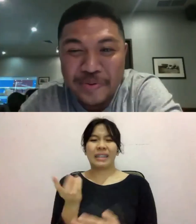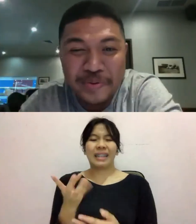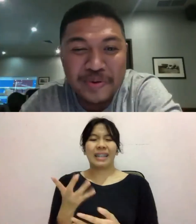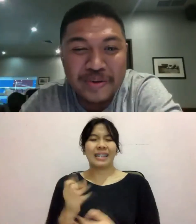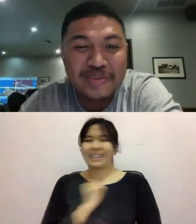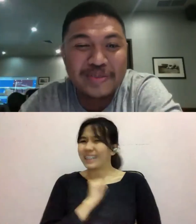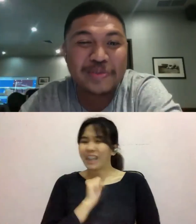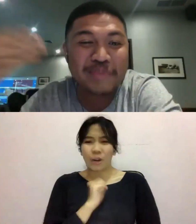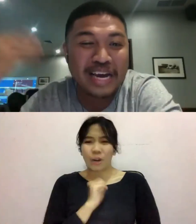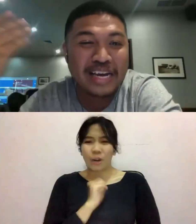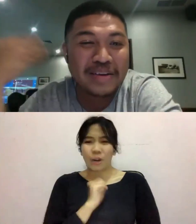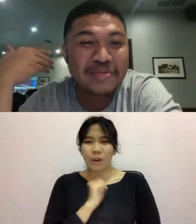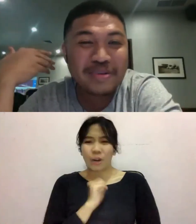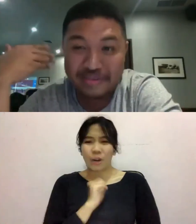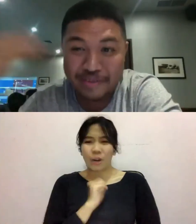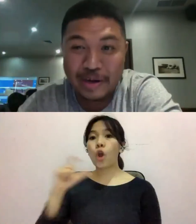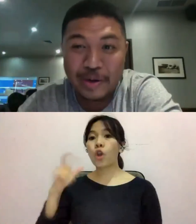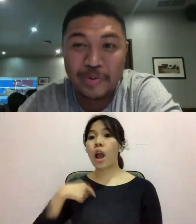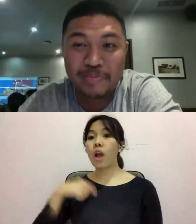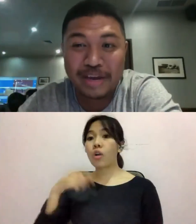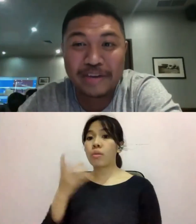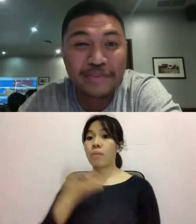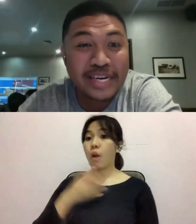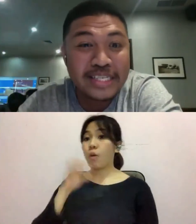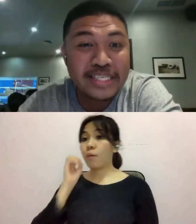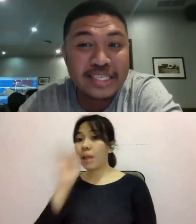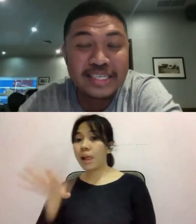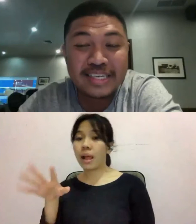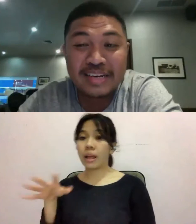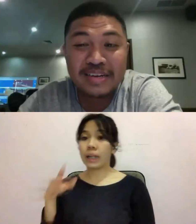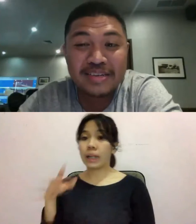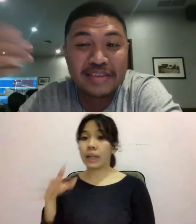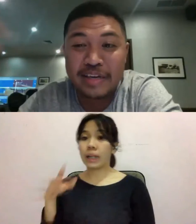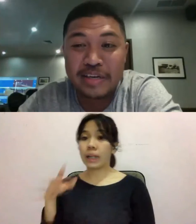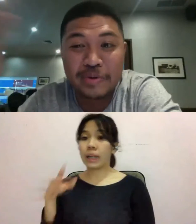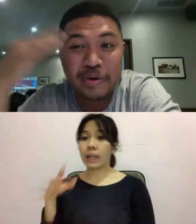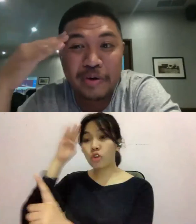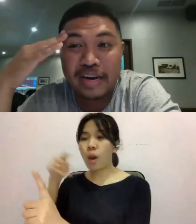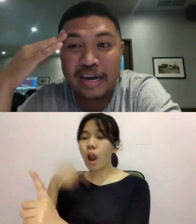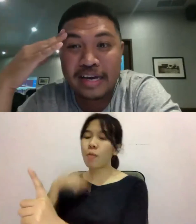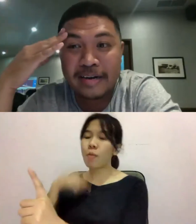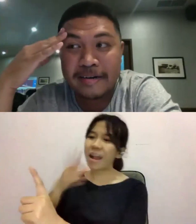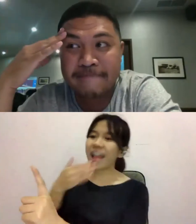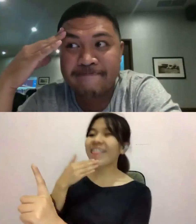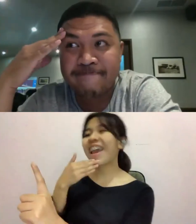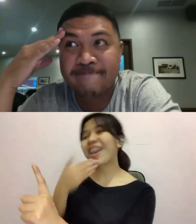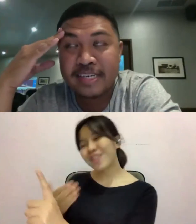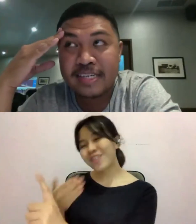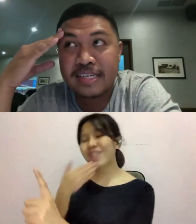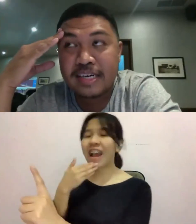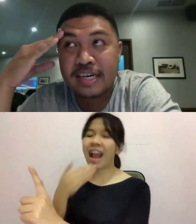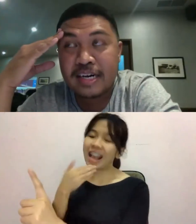you to my fellow male friends, thank you, or like